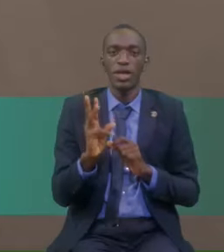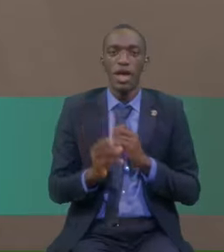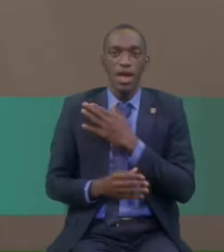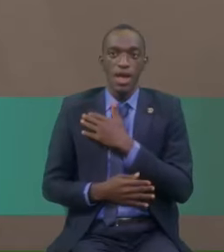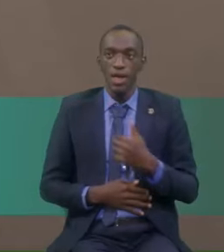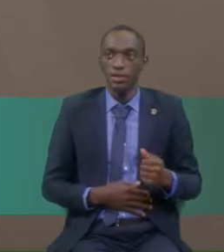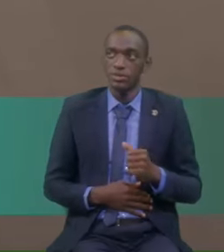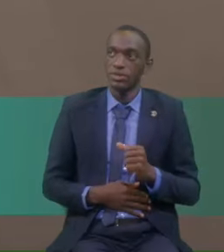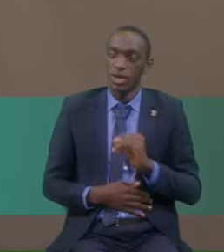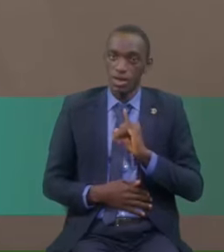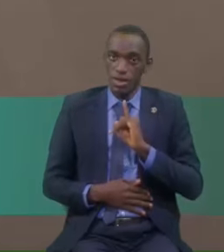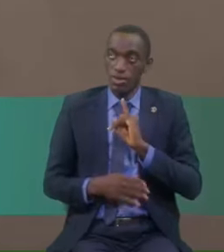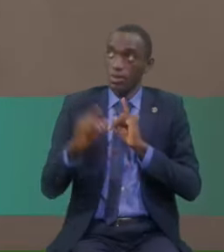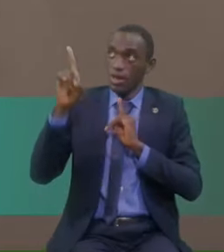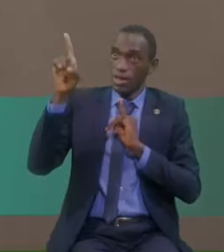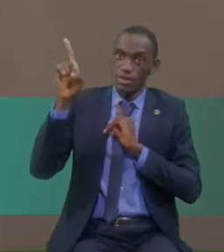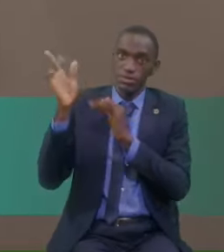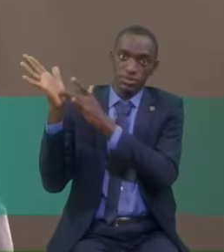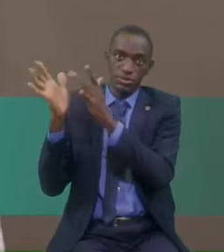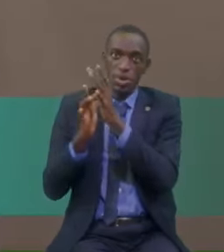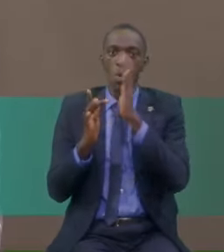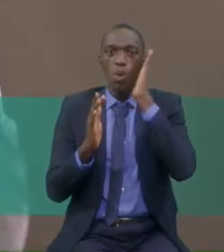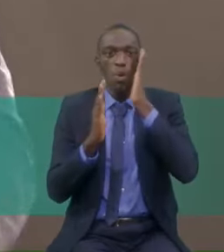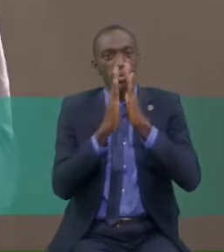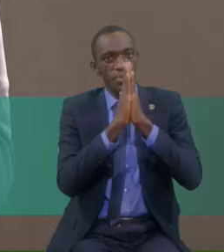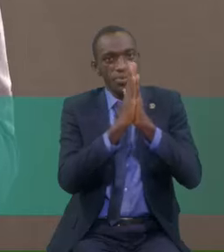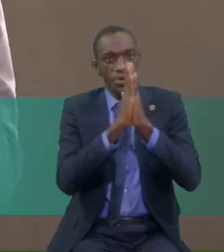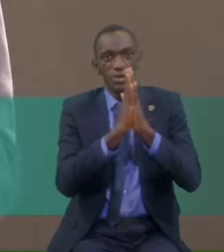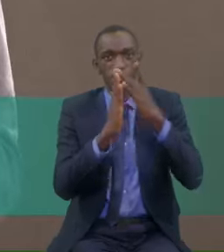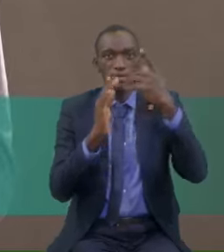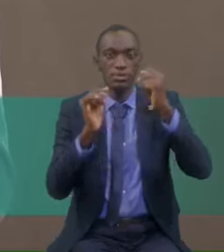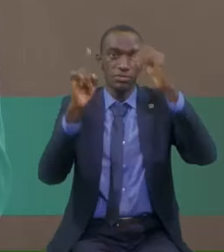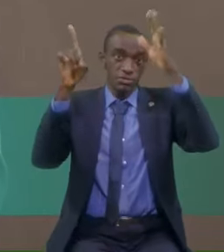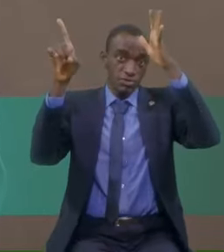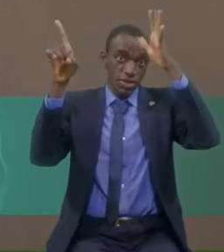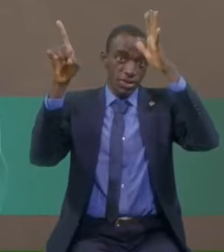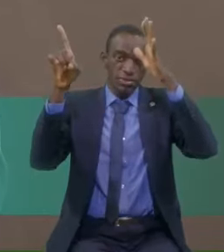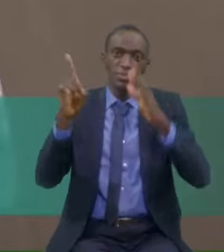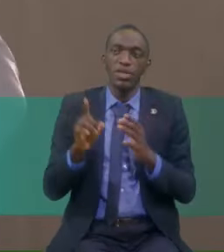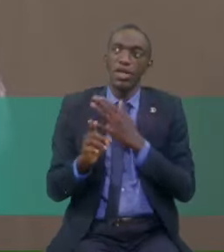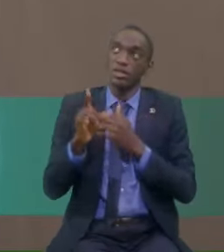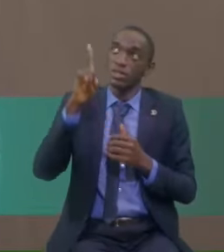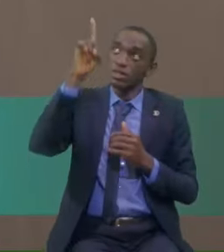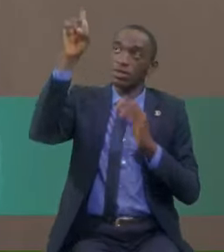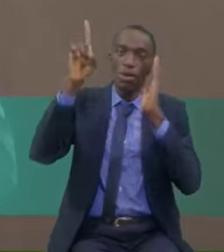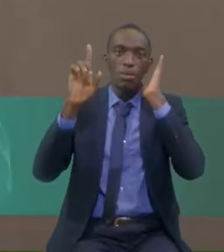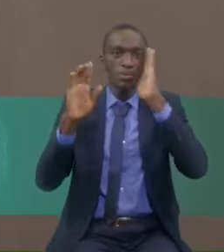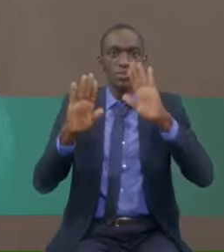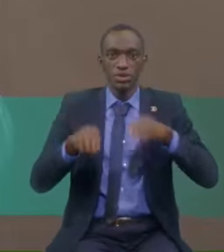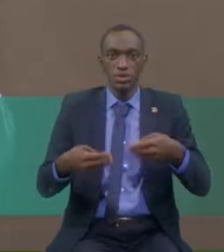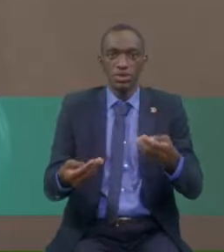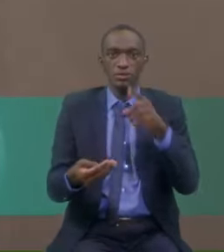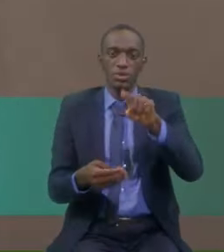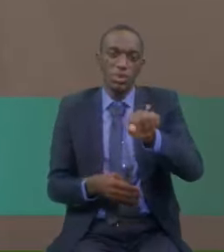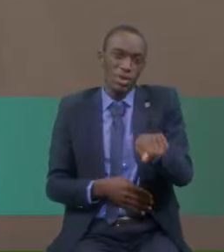the Father, and he shall give you another comforter, that he